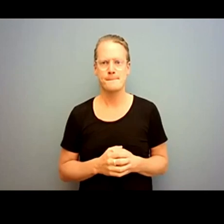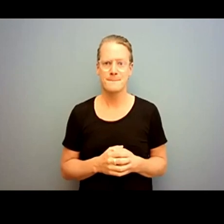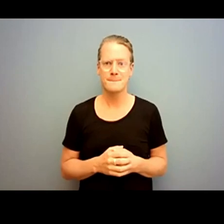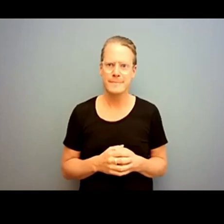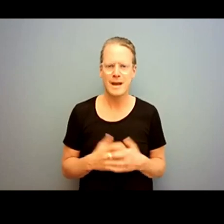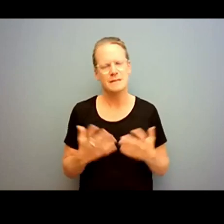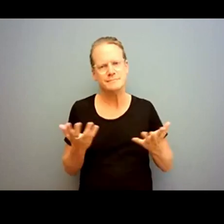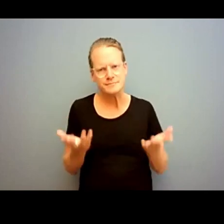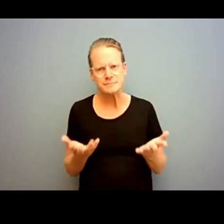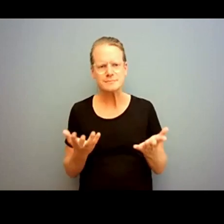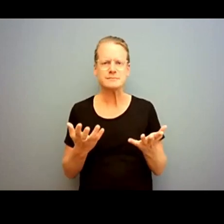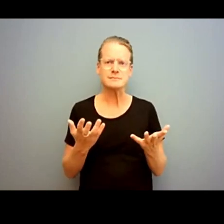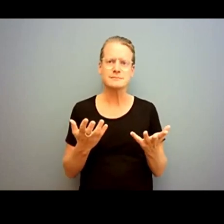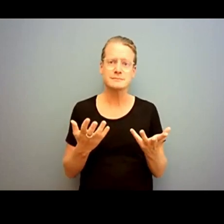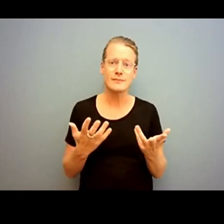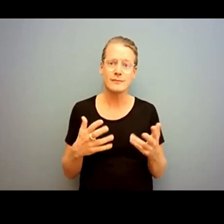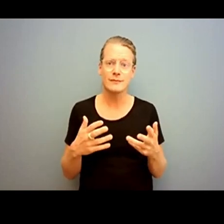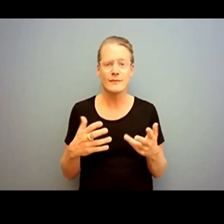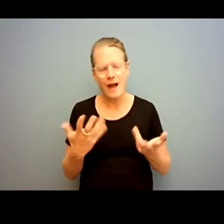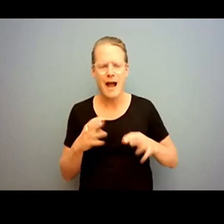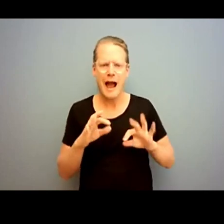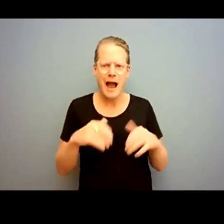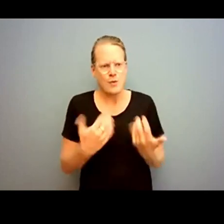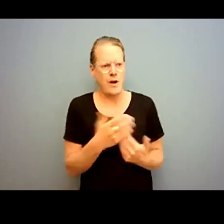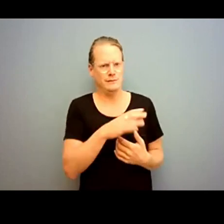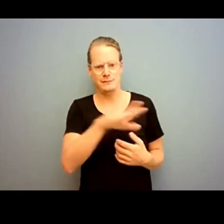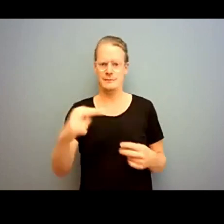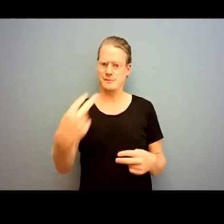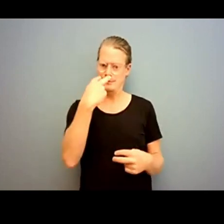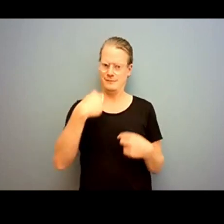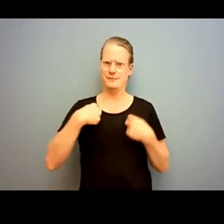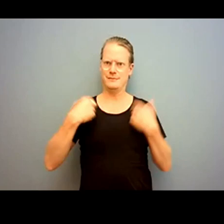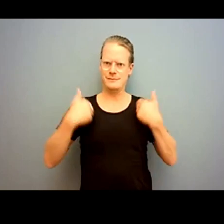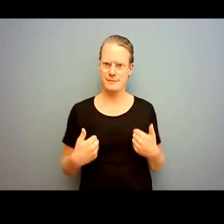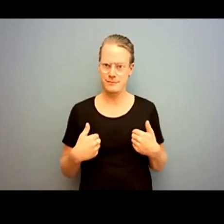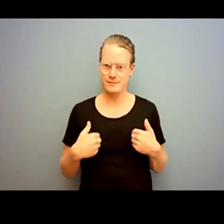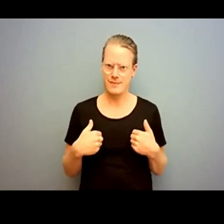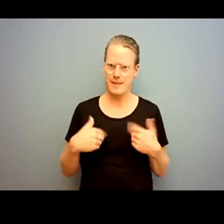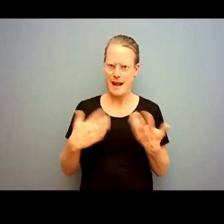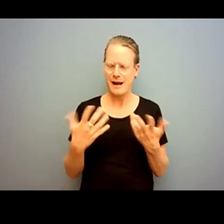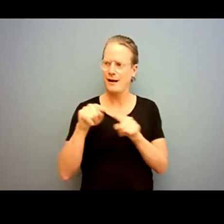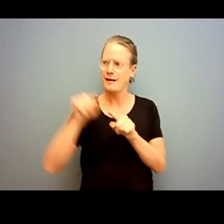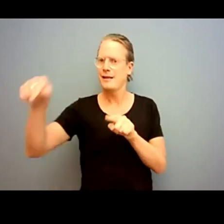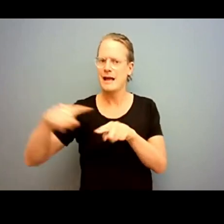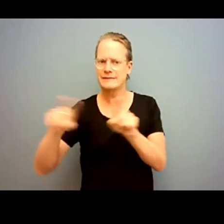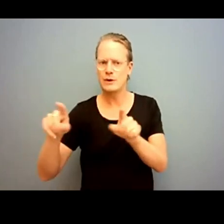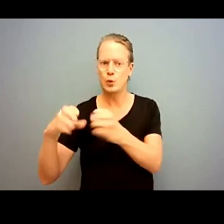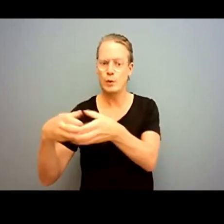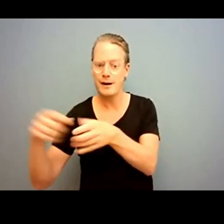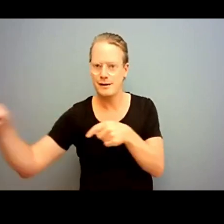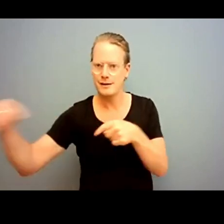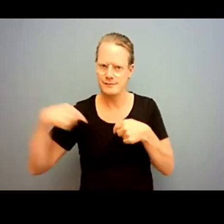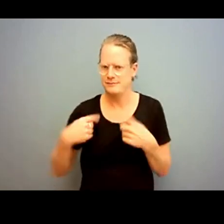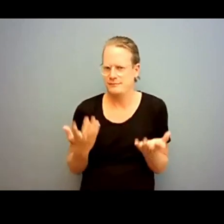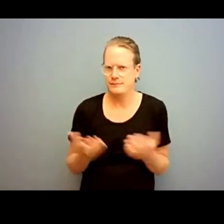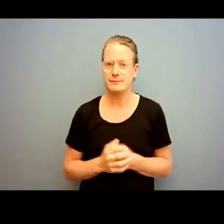to others that really counts. That would just reduce justice to the relativities of treatment,